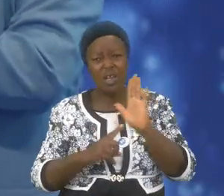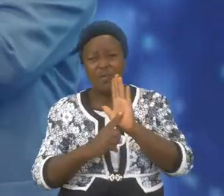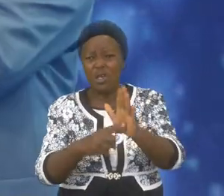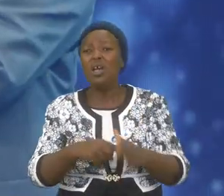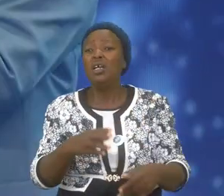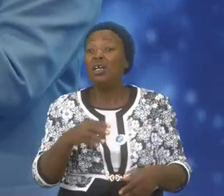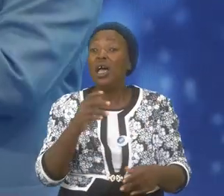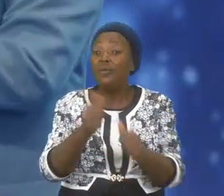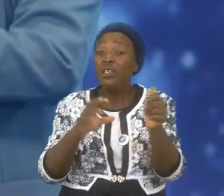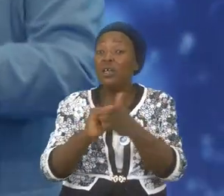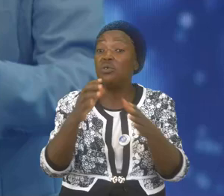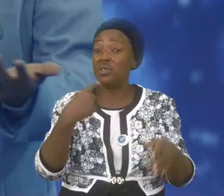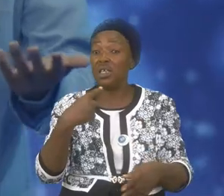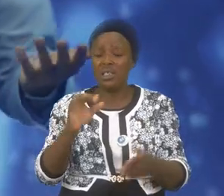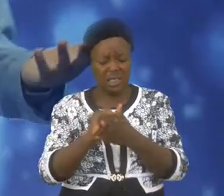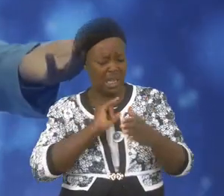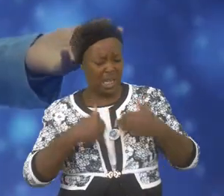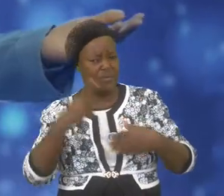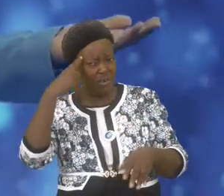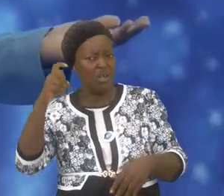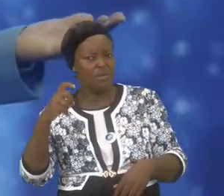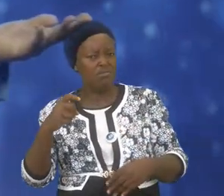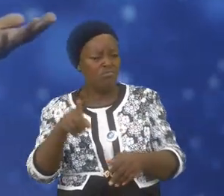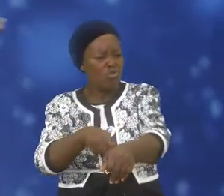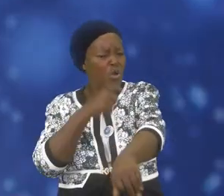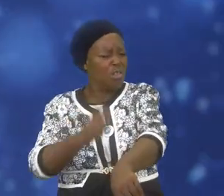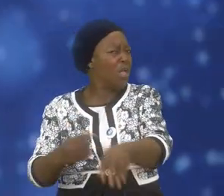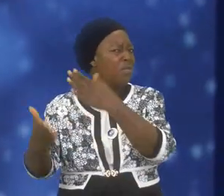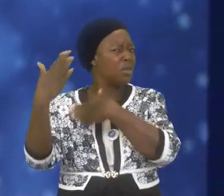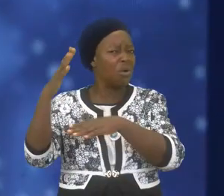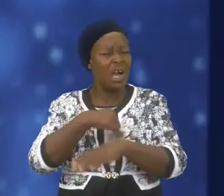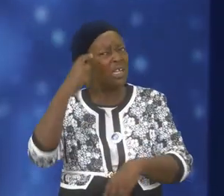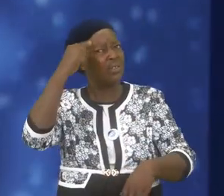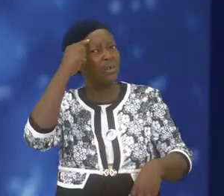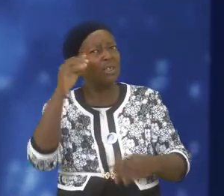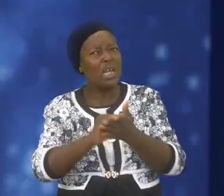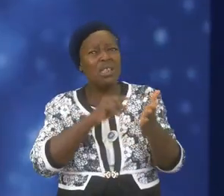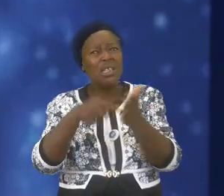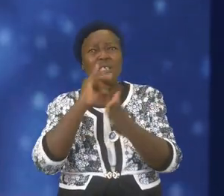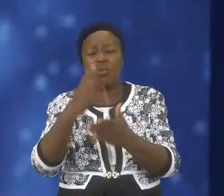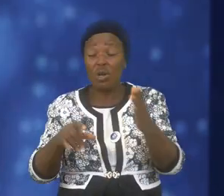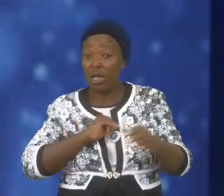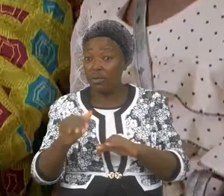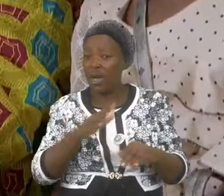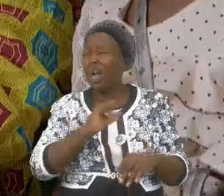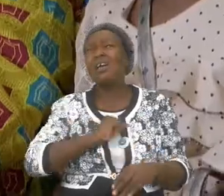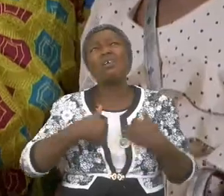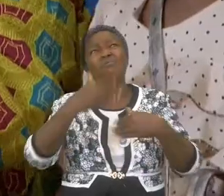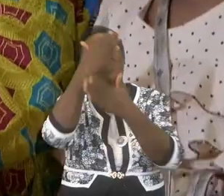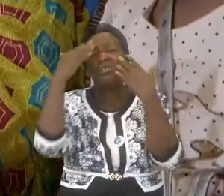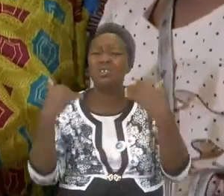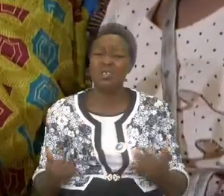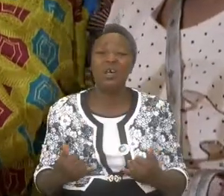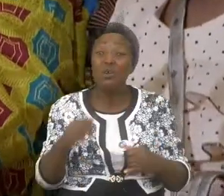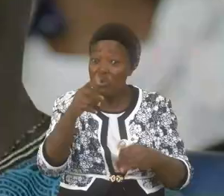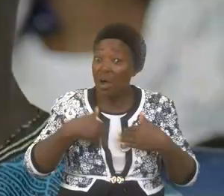I thought, this is what I will do. I've forgotten now, your forgotten vision will come up again. Passion